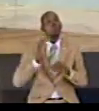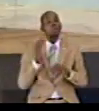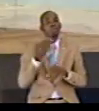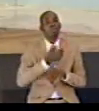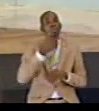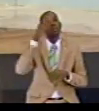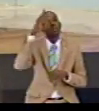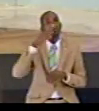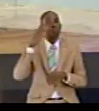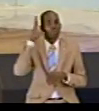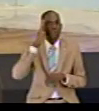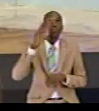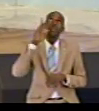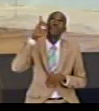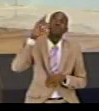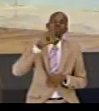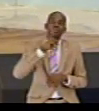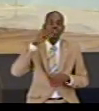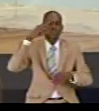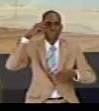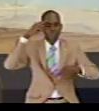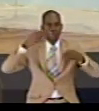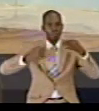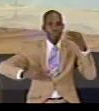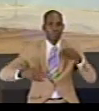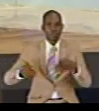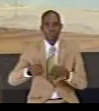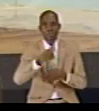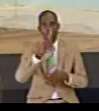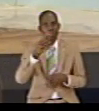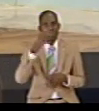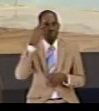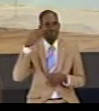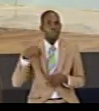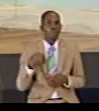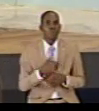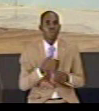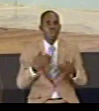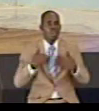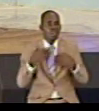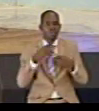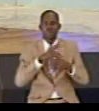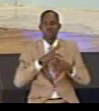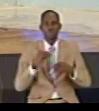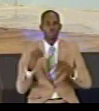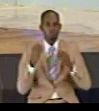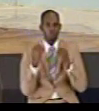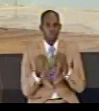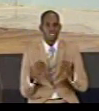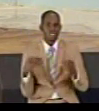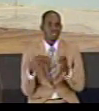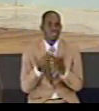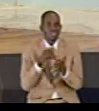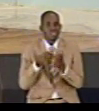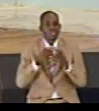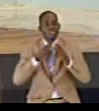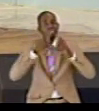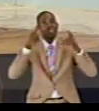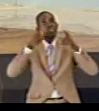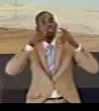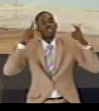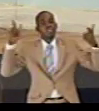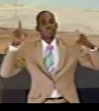them? For we have no might against this great company that